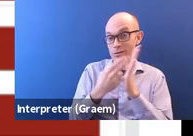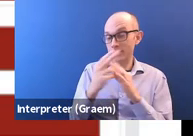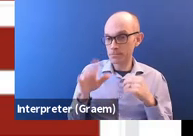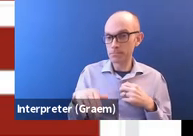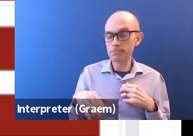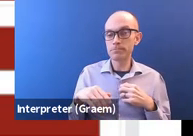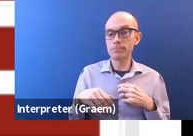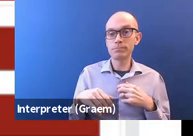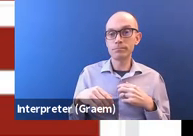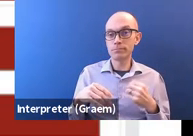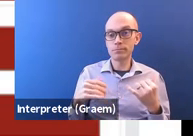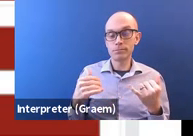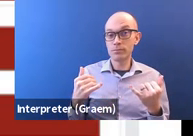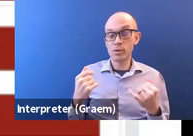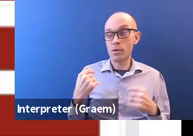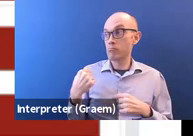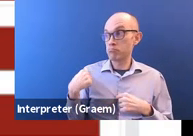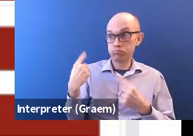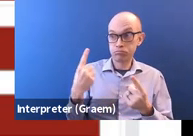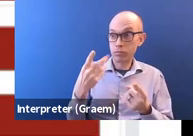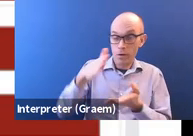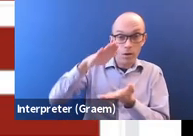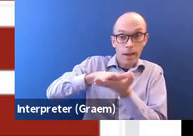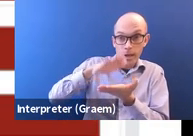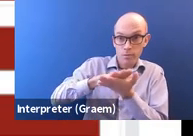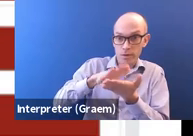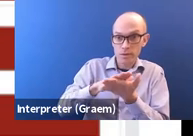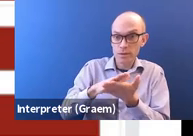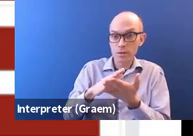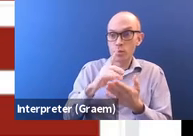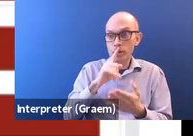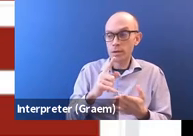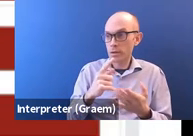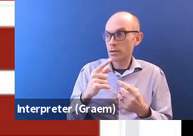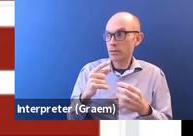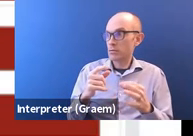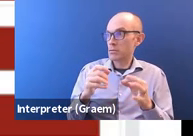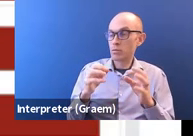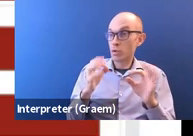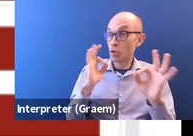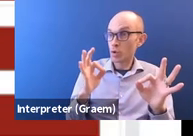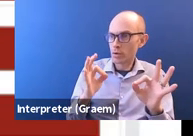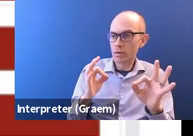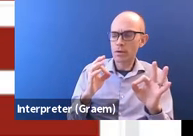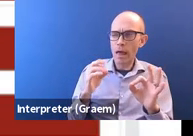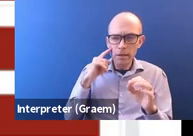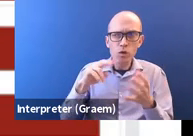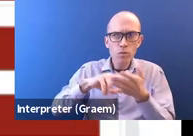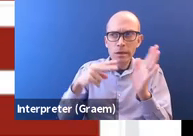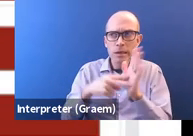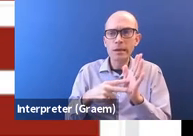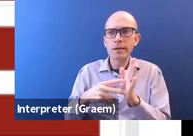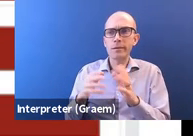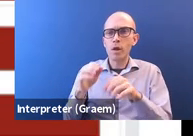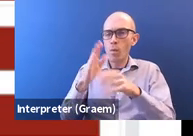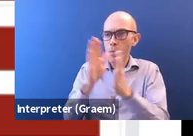stock we've been. But I think what you're alluding to is delivery delays. And there's probably a handful of books,